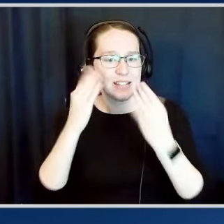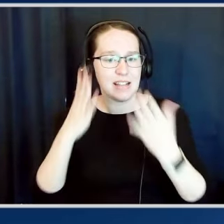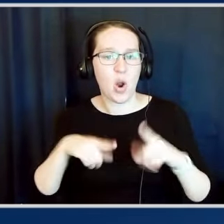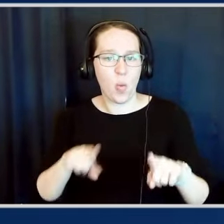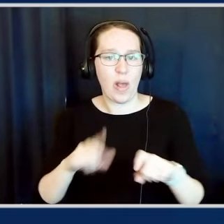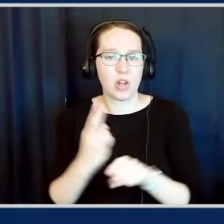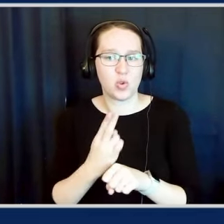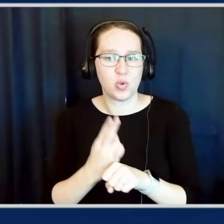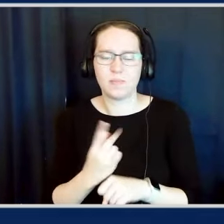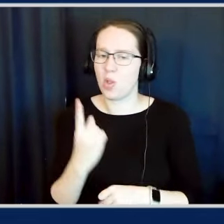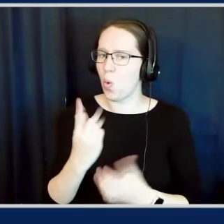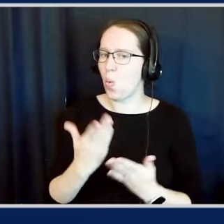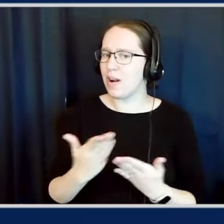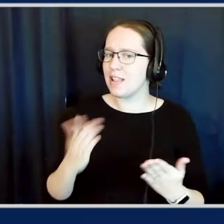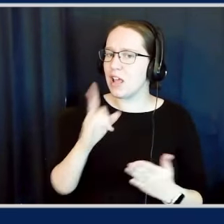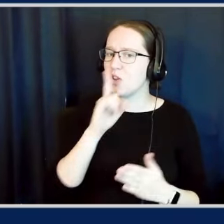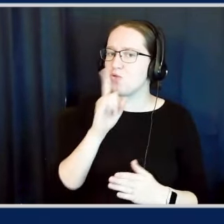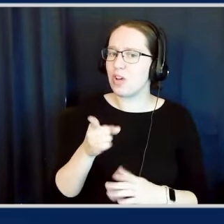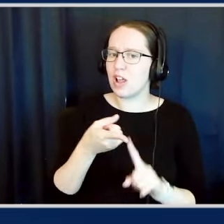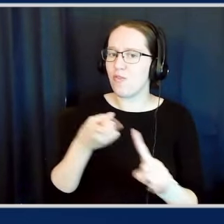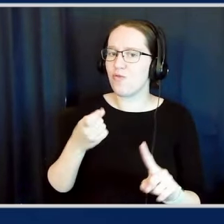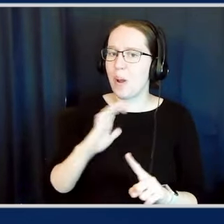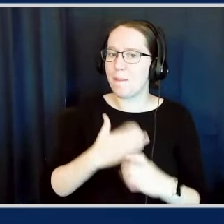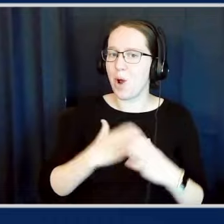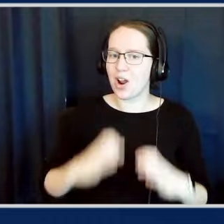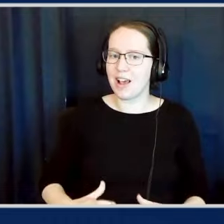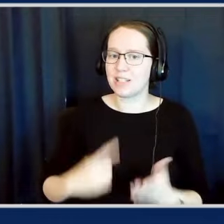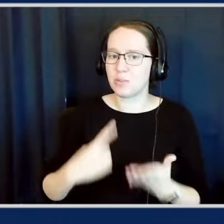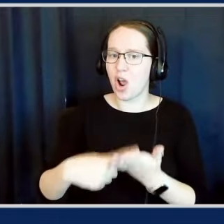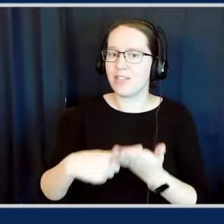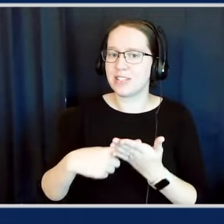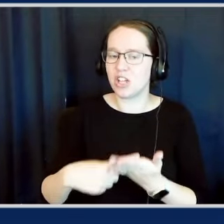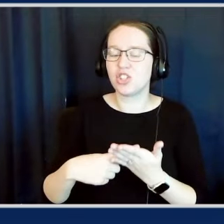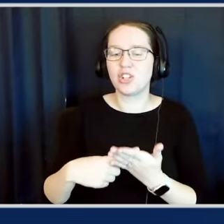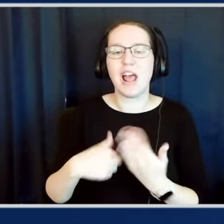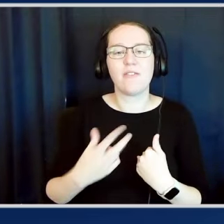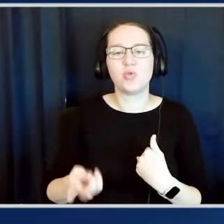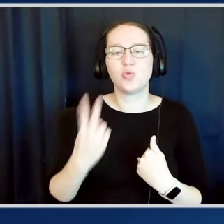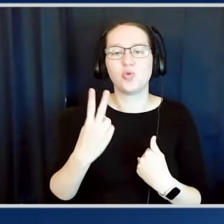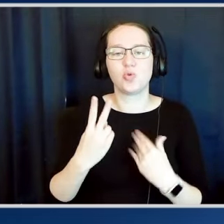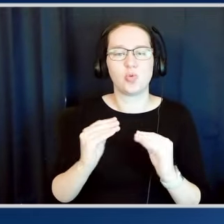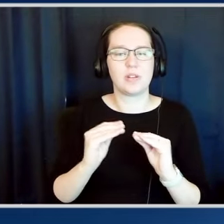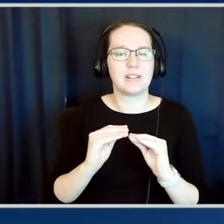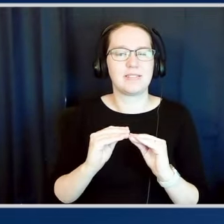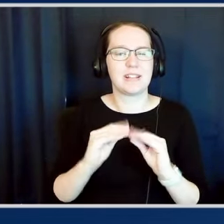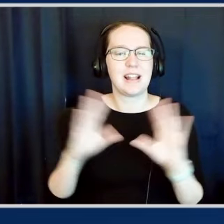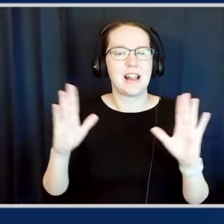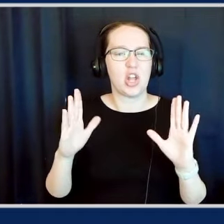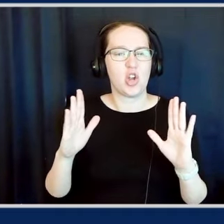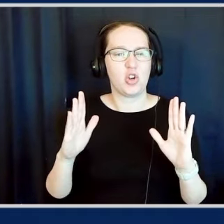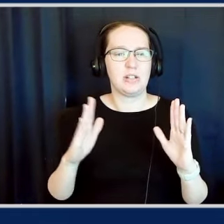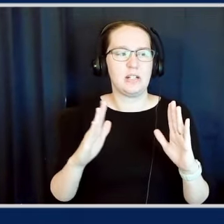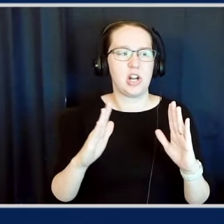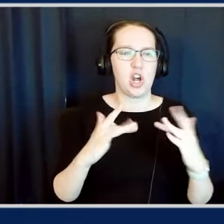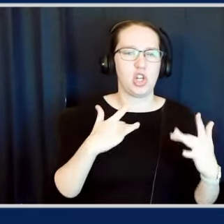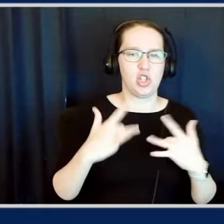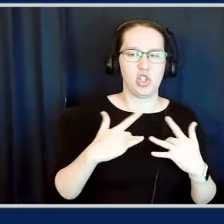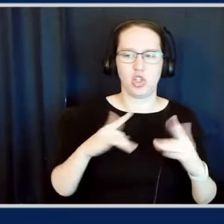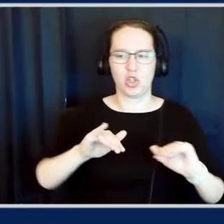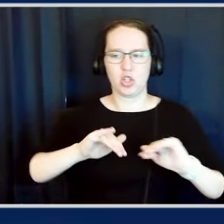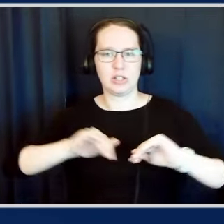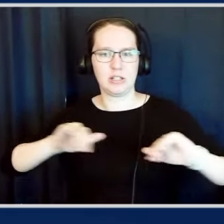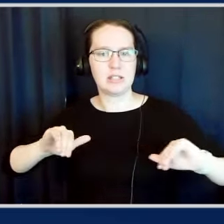I think one of the things that's really come out of our customer conversations is that there's two very distinct dimensions and concerns that go